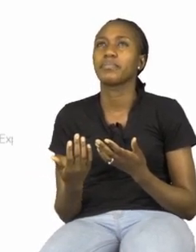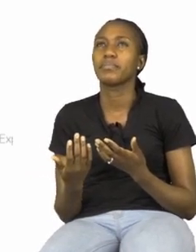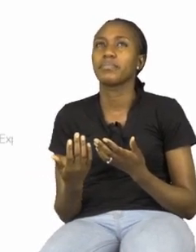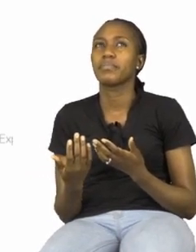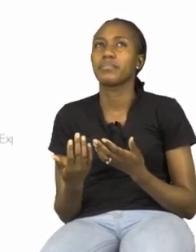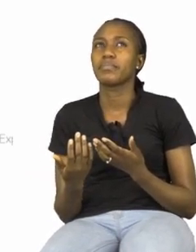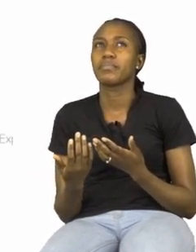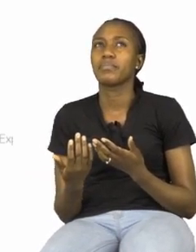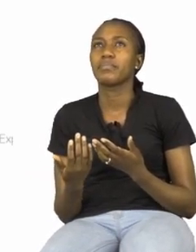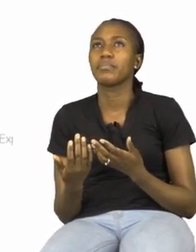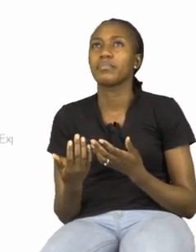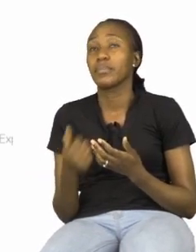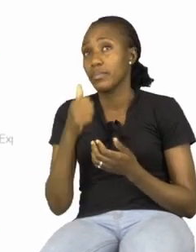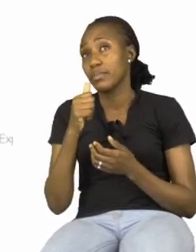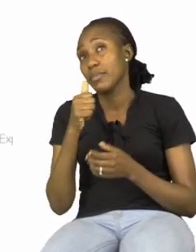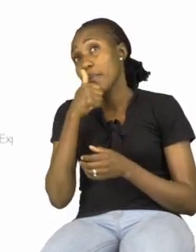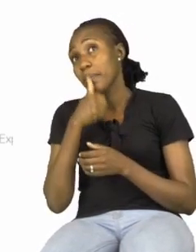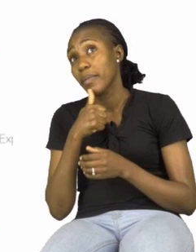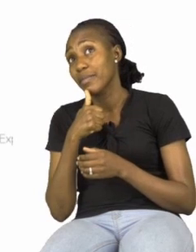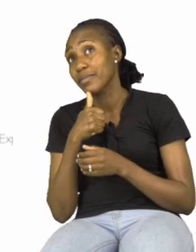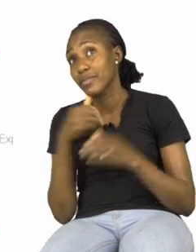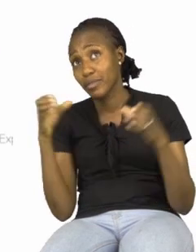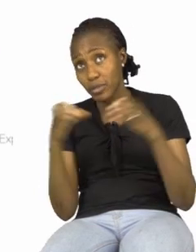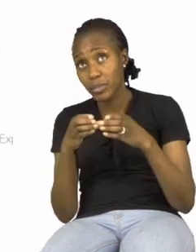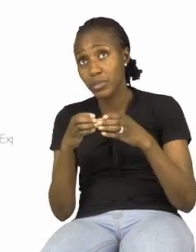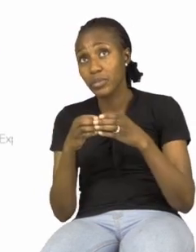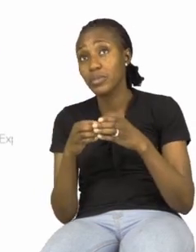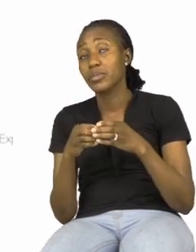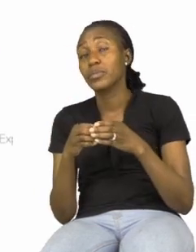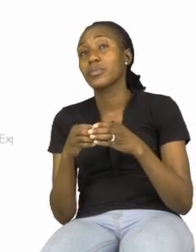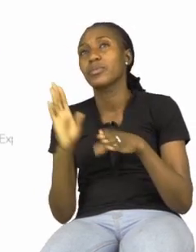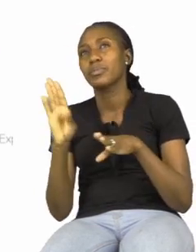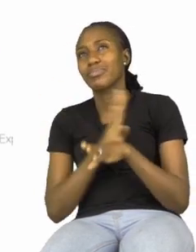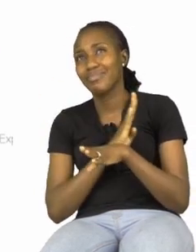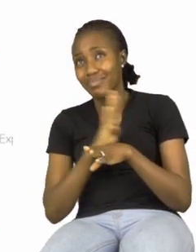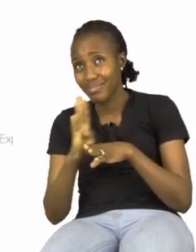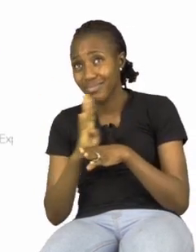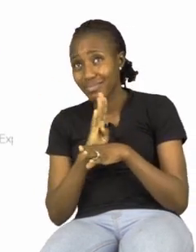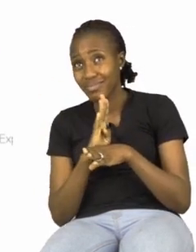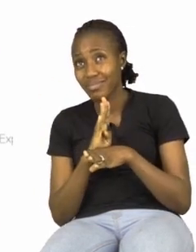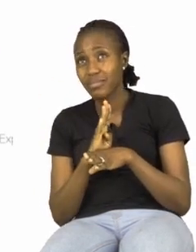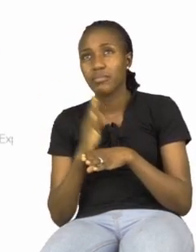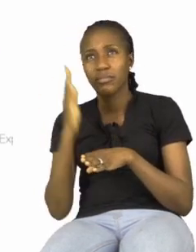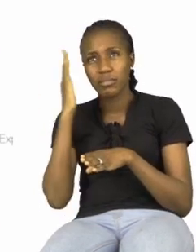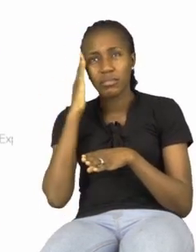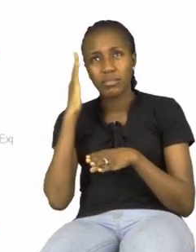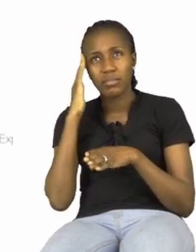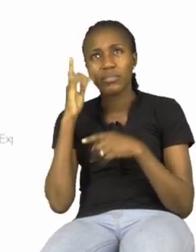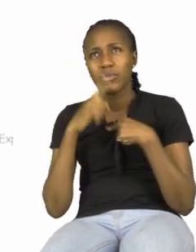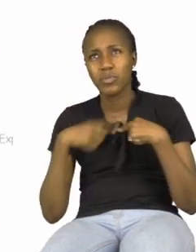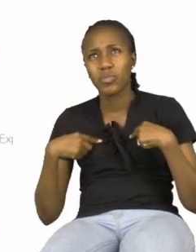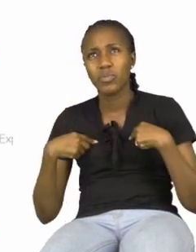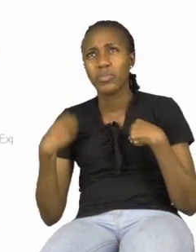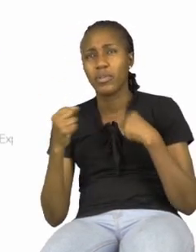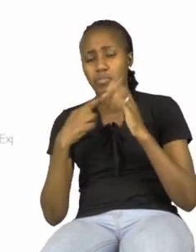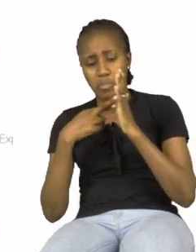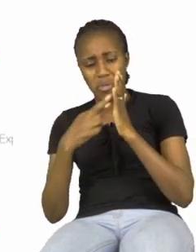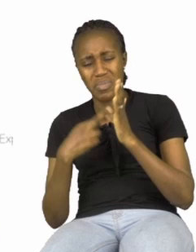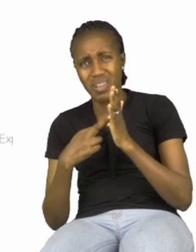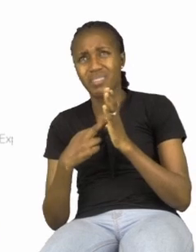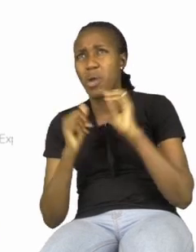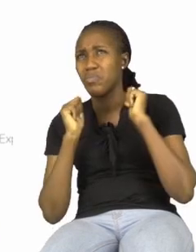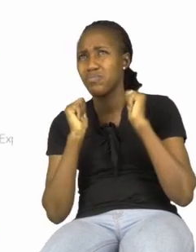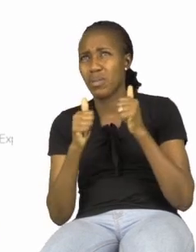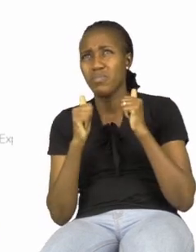I think corporates can know that we pride ourselves in being a well-run, well-governed institution.